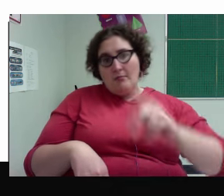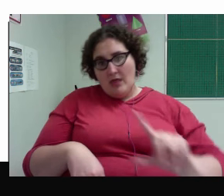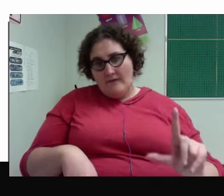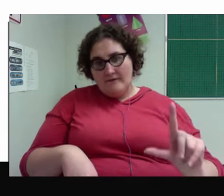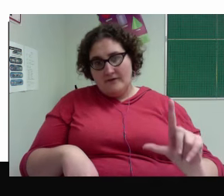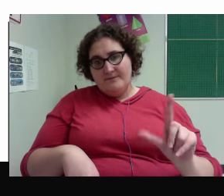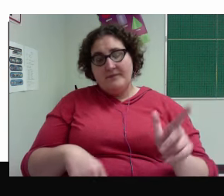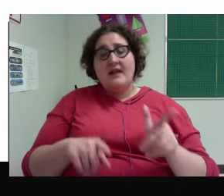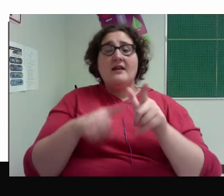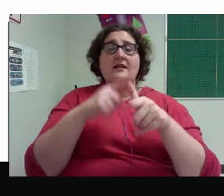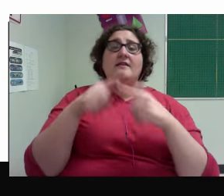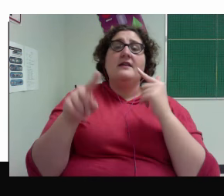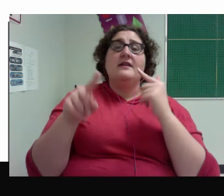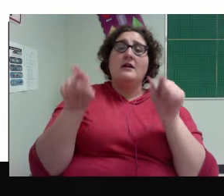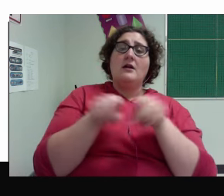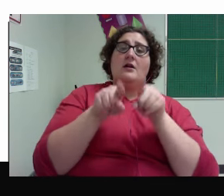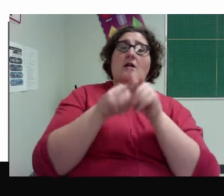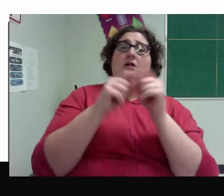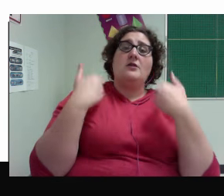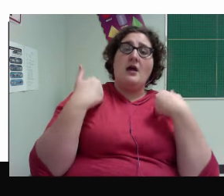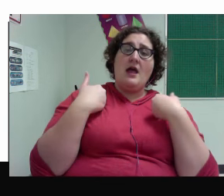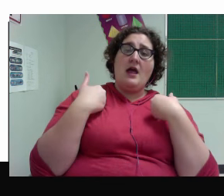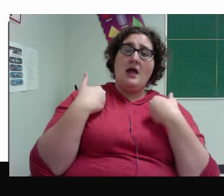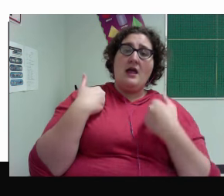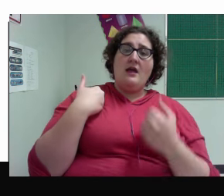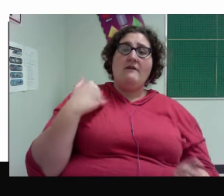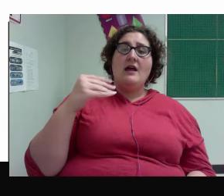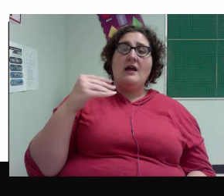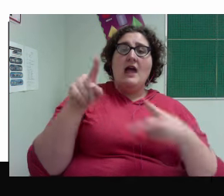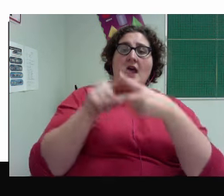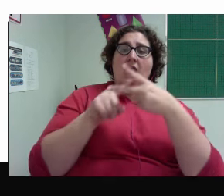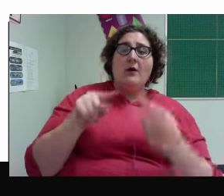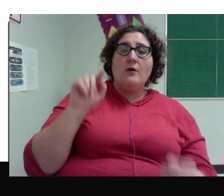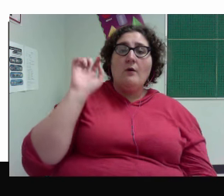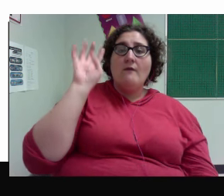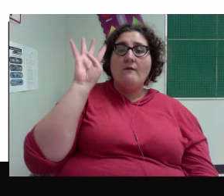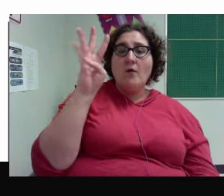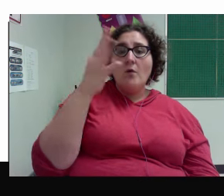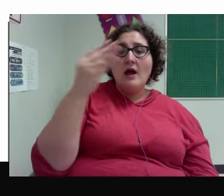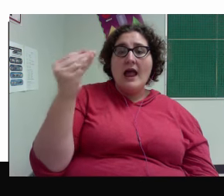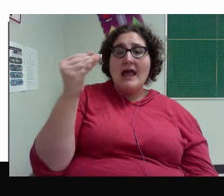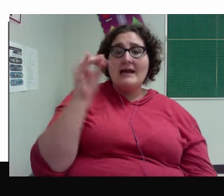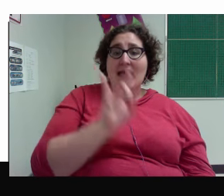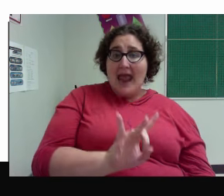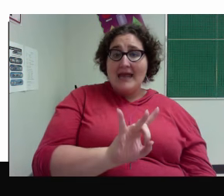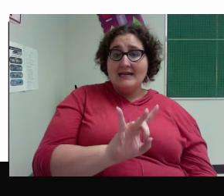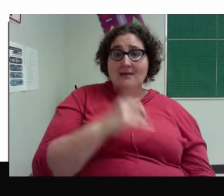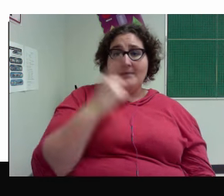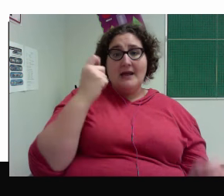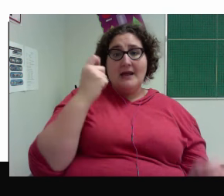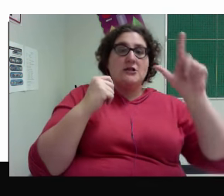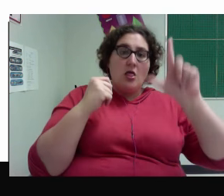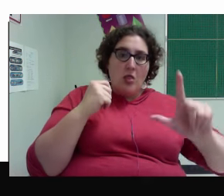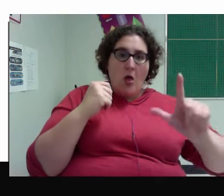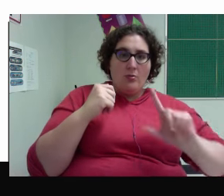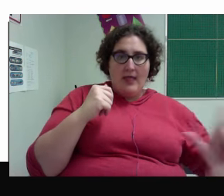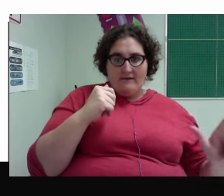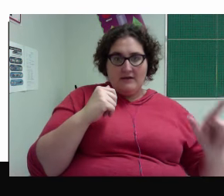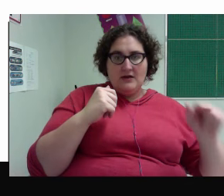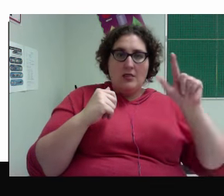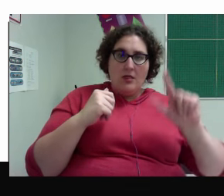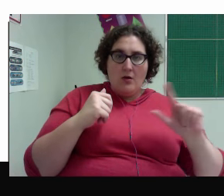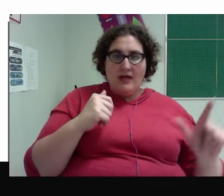Then I could also have angle 4 and angle 8. It would be